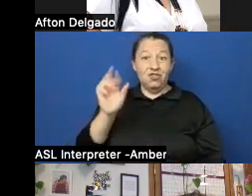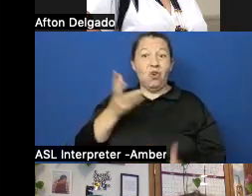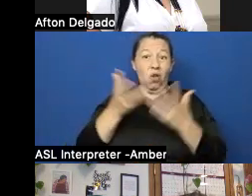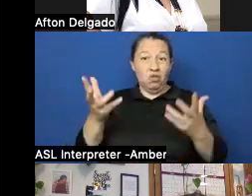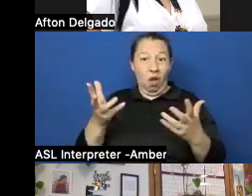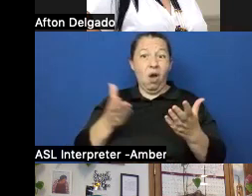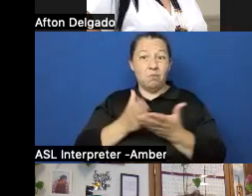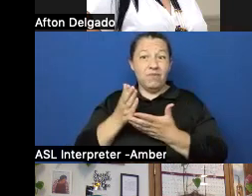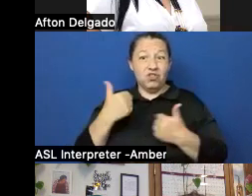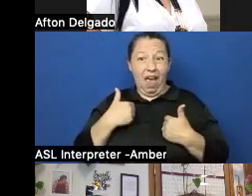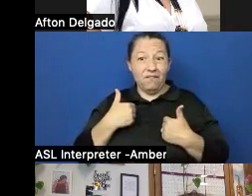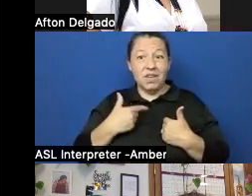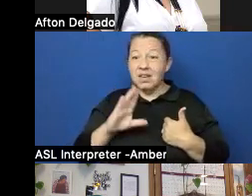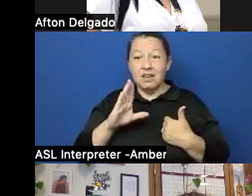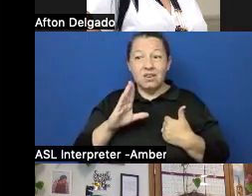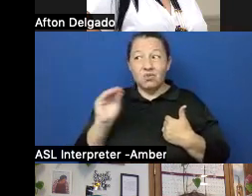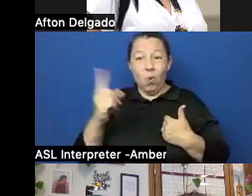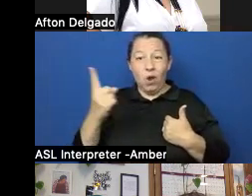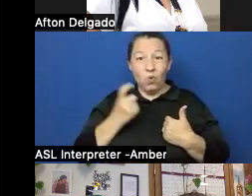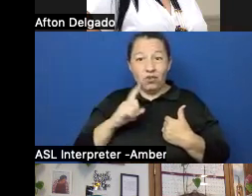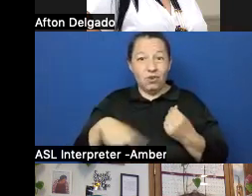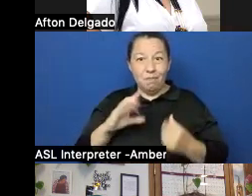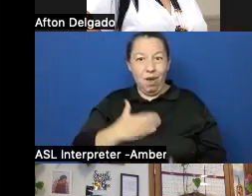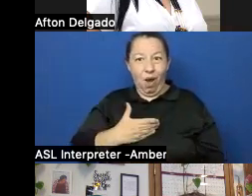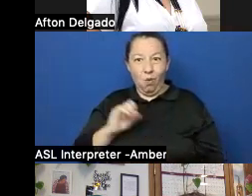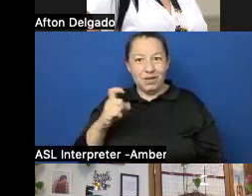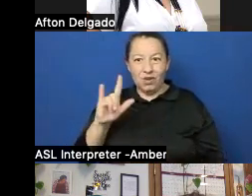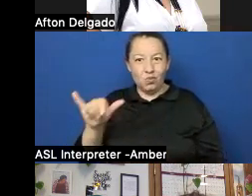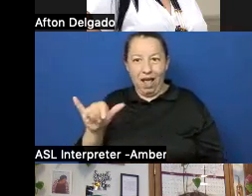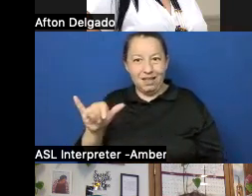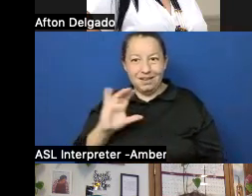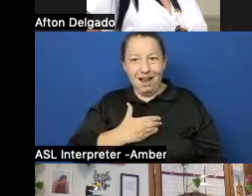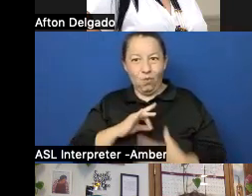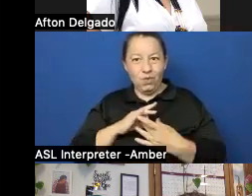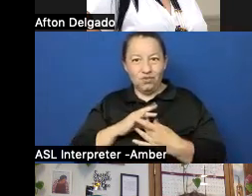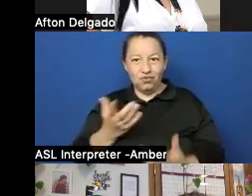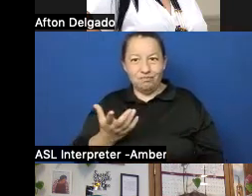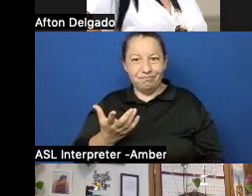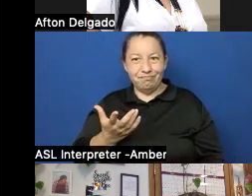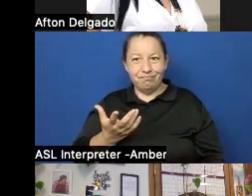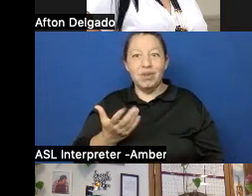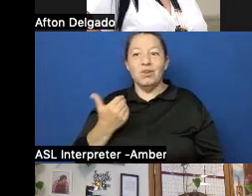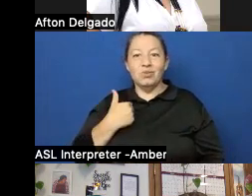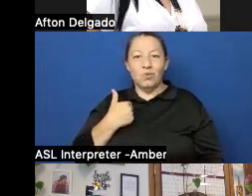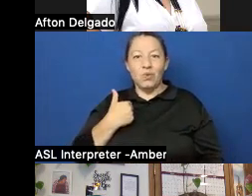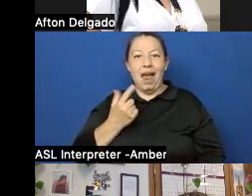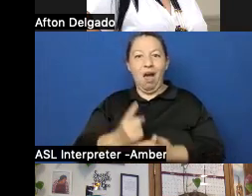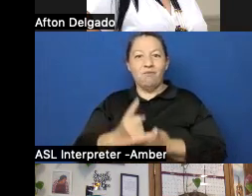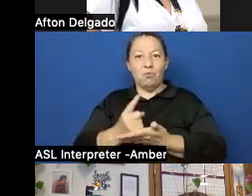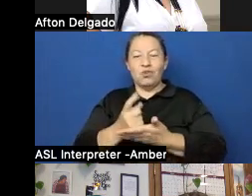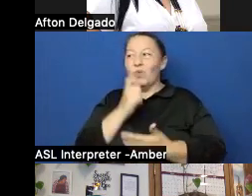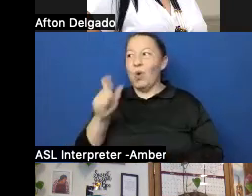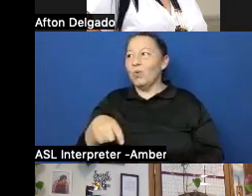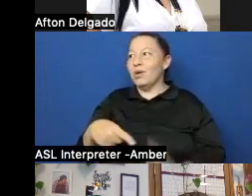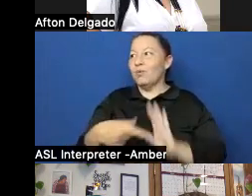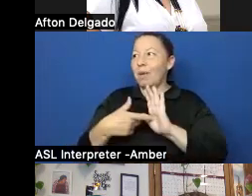our sexuality and so we do have our straight and cisgender privilege in that way, that we don't need representation based on our